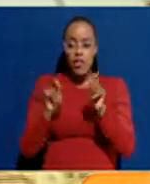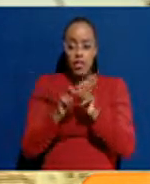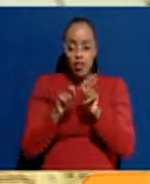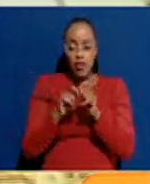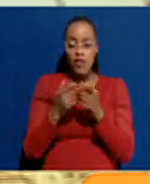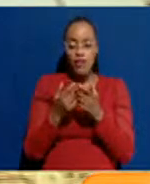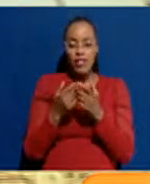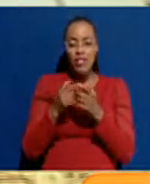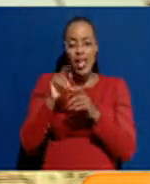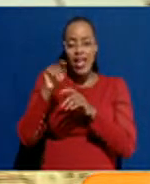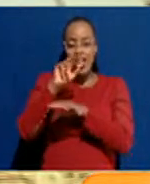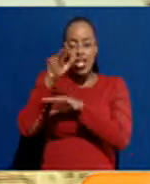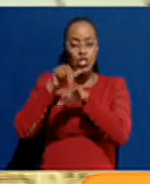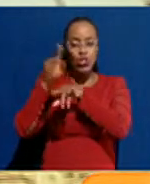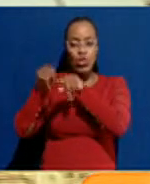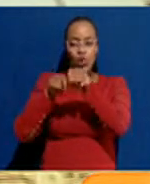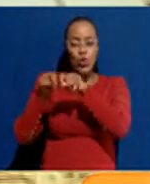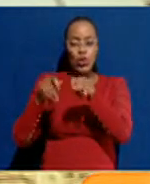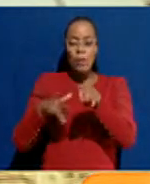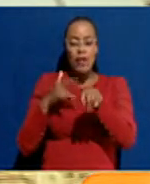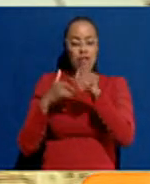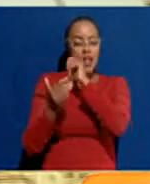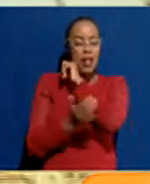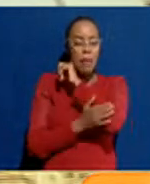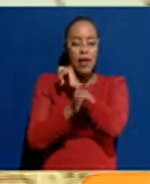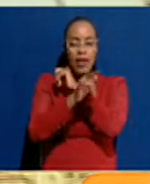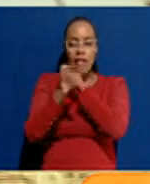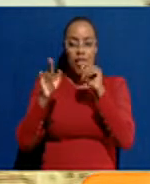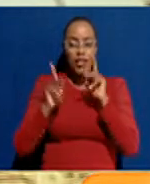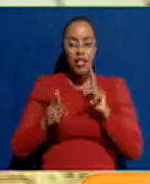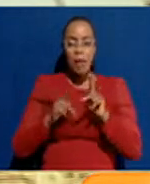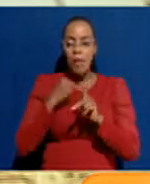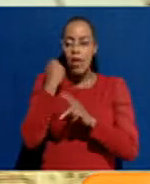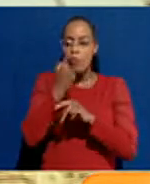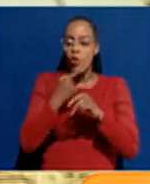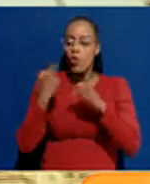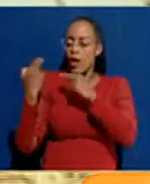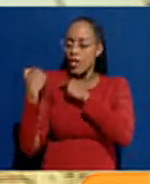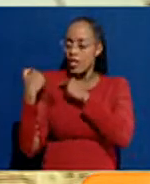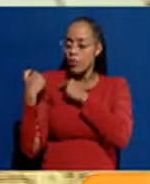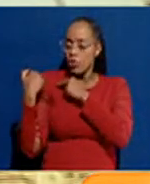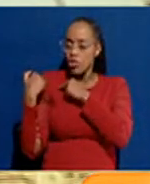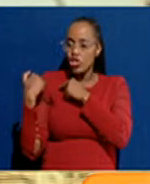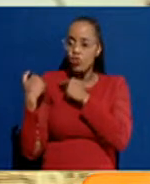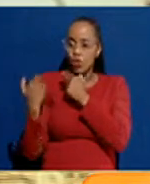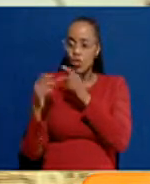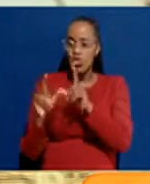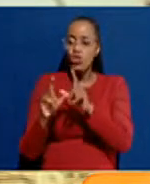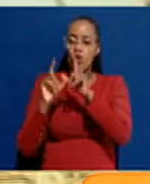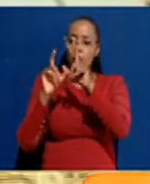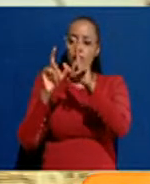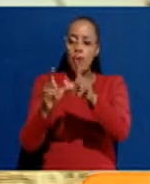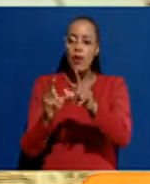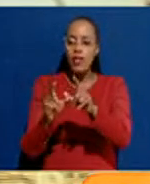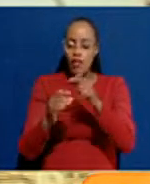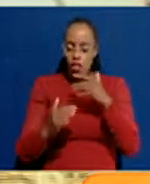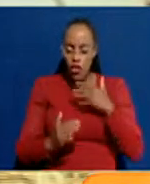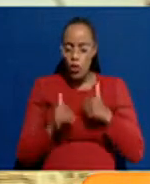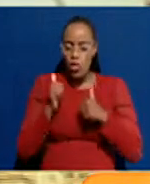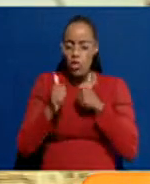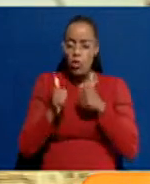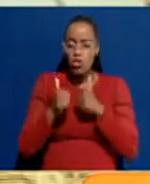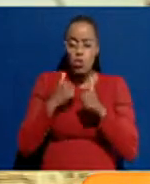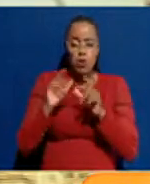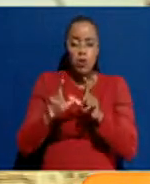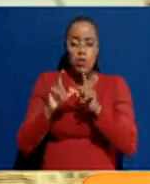I feel bad in the sense that these are the real patriots who should be possibly awarded the honors of, I don't know which honors they should be